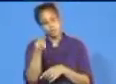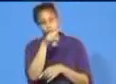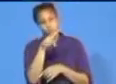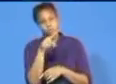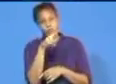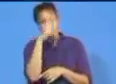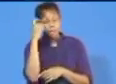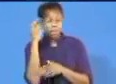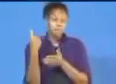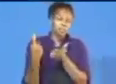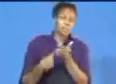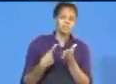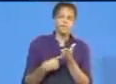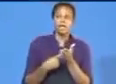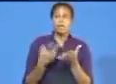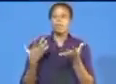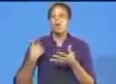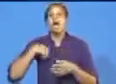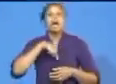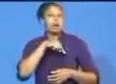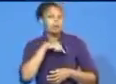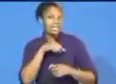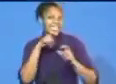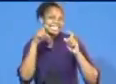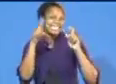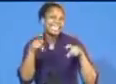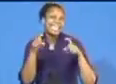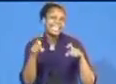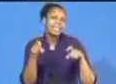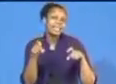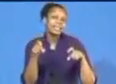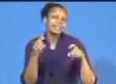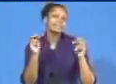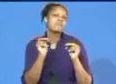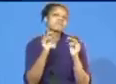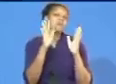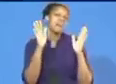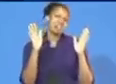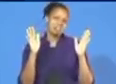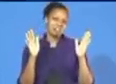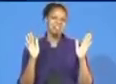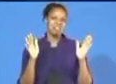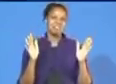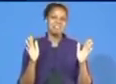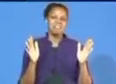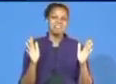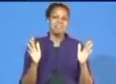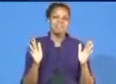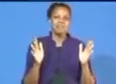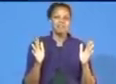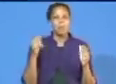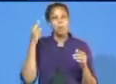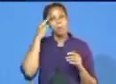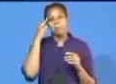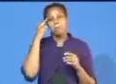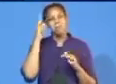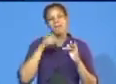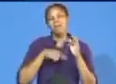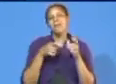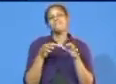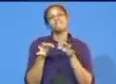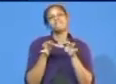Because sometimes what we need is a miracle. Our intellect can't fix